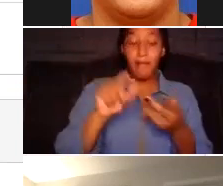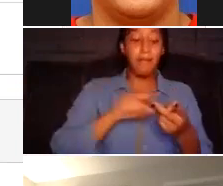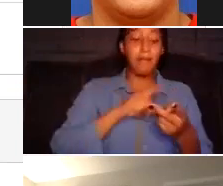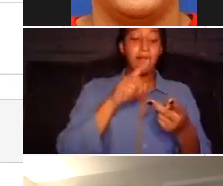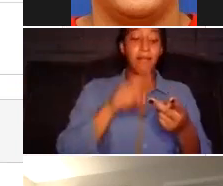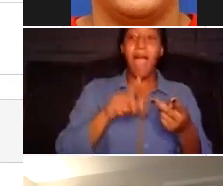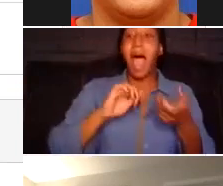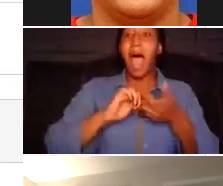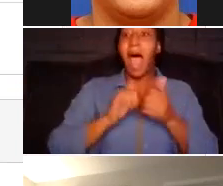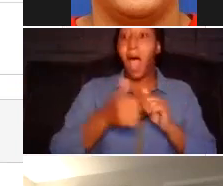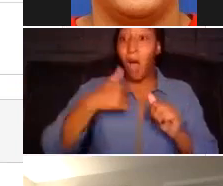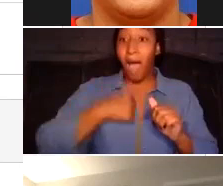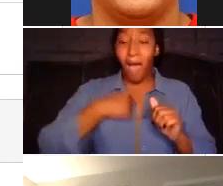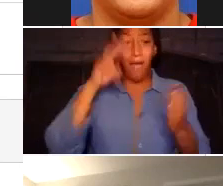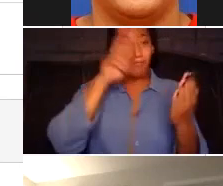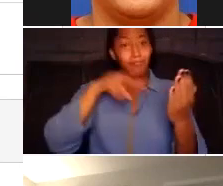And